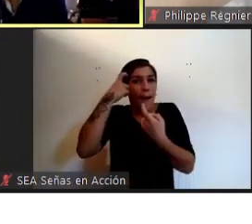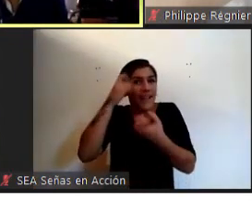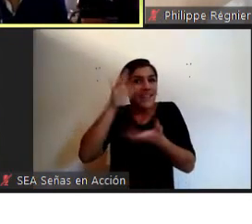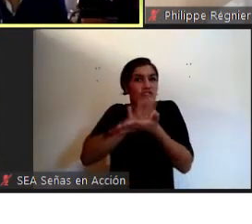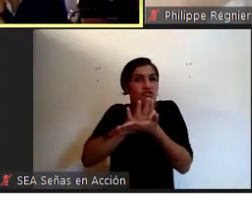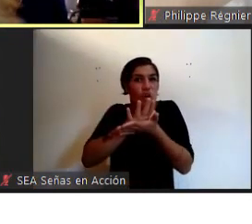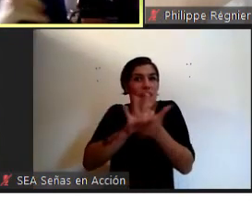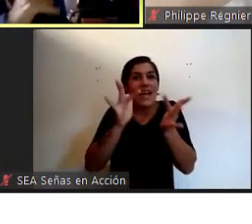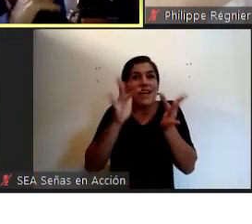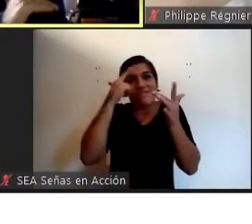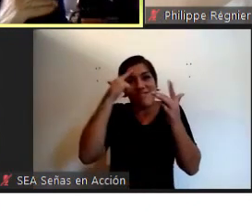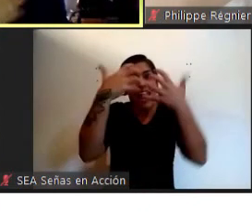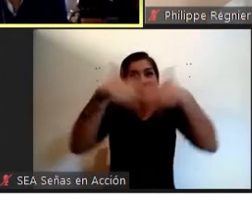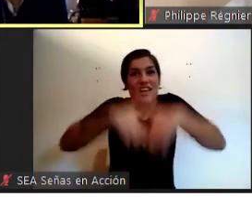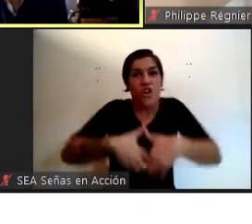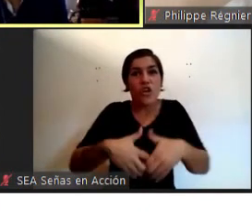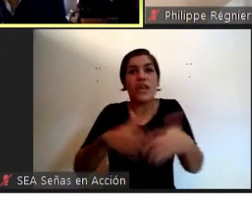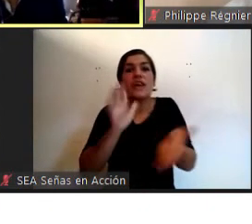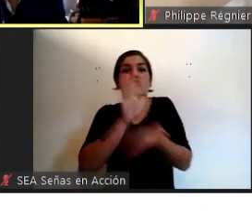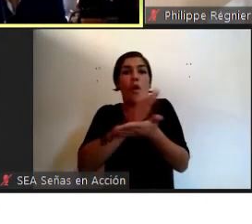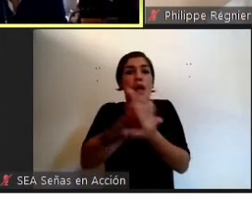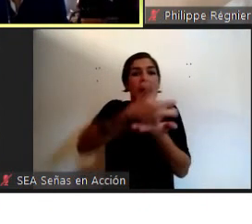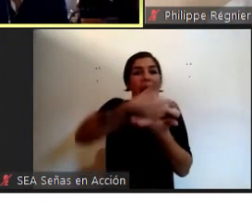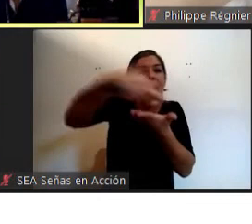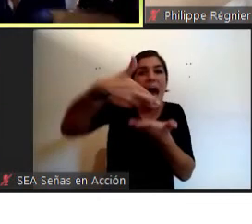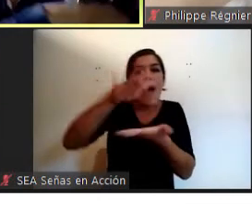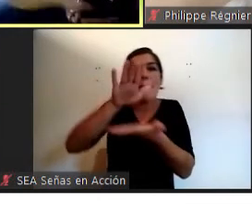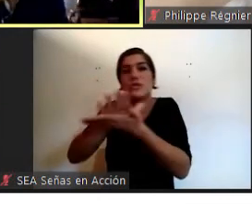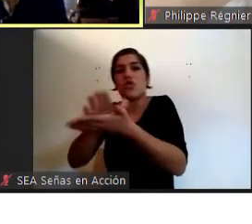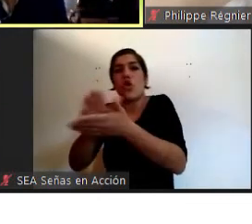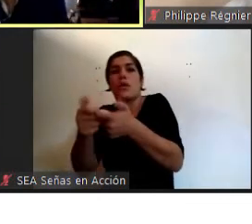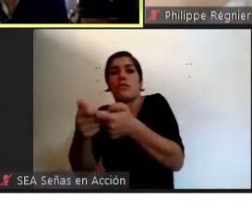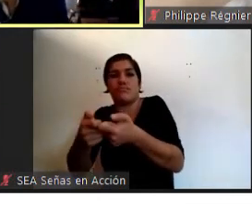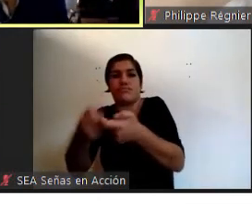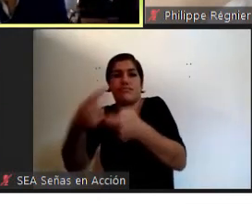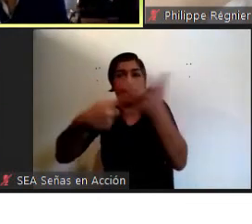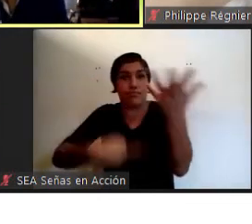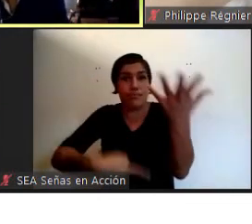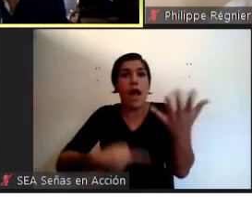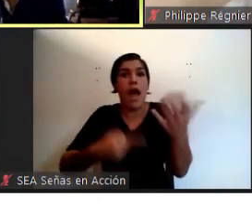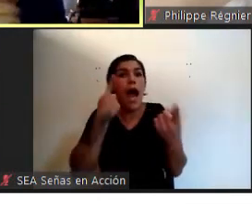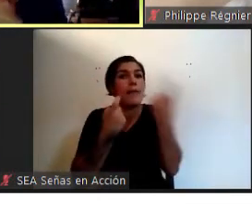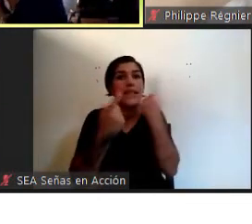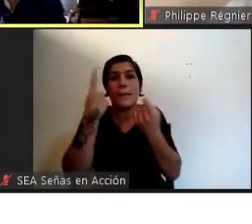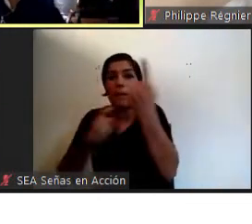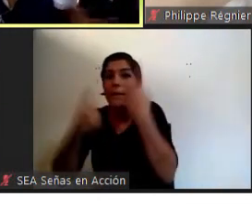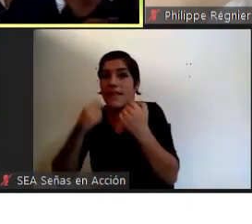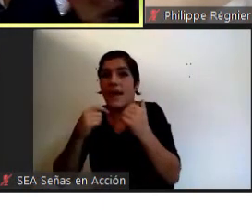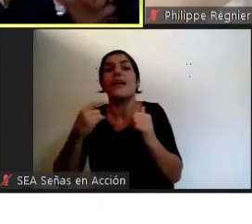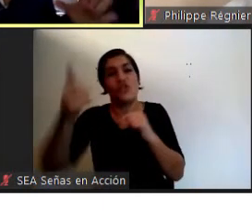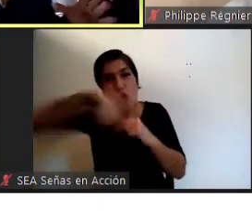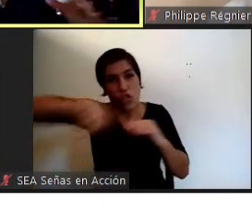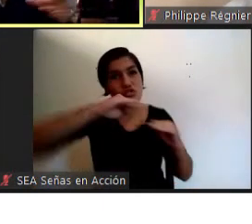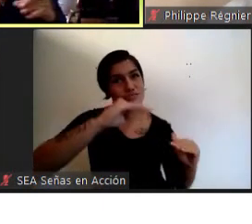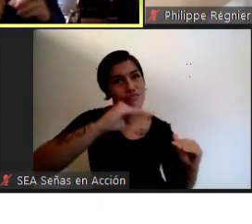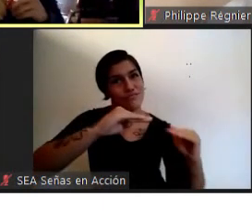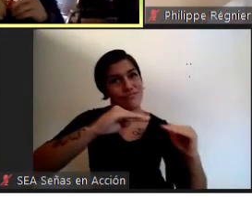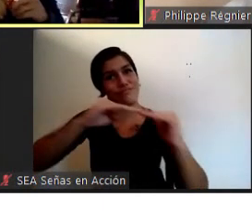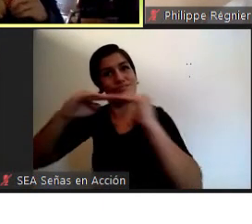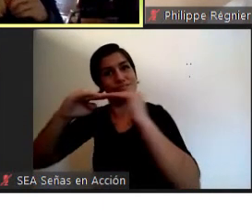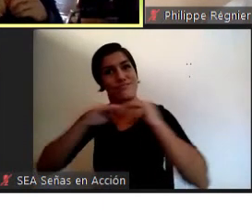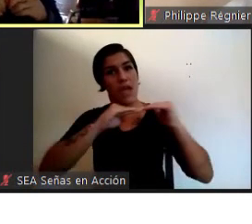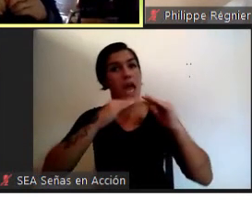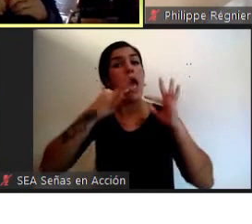it brings about issues that are not similar at all. We were